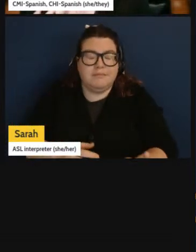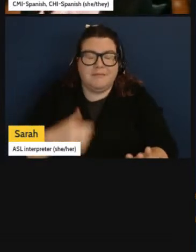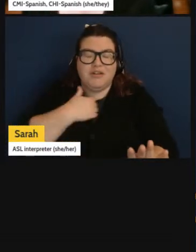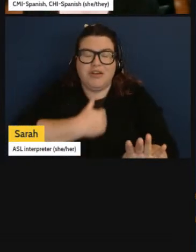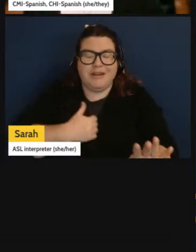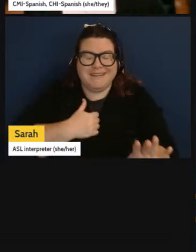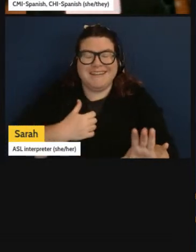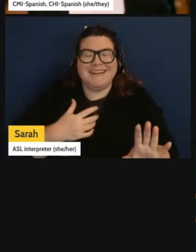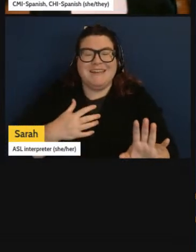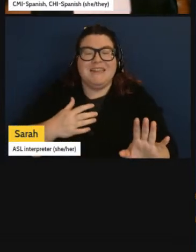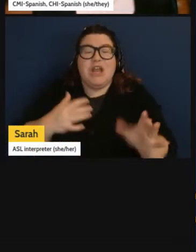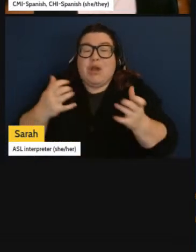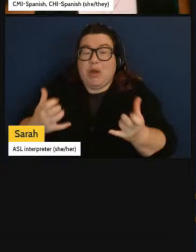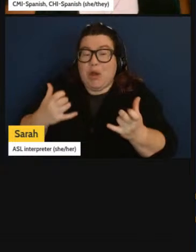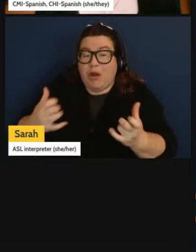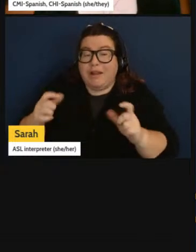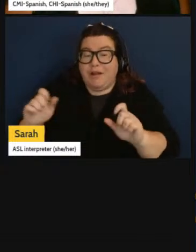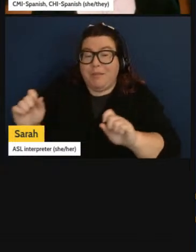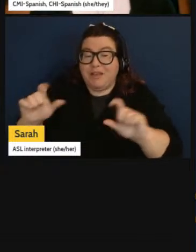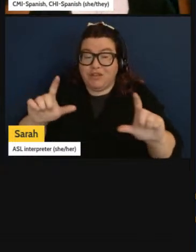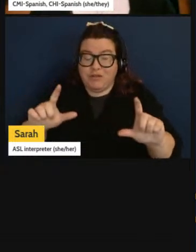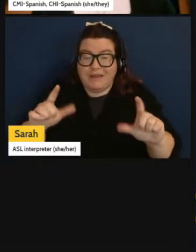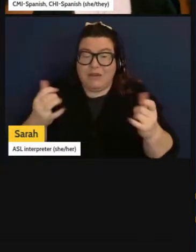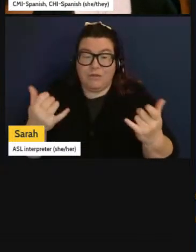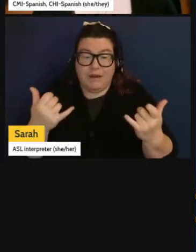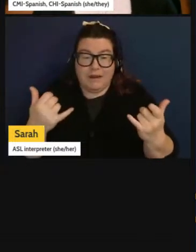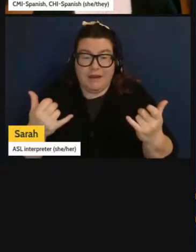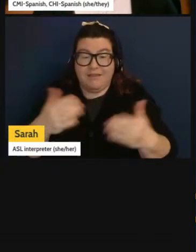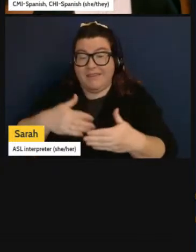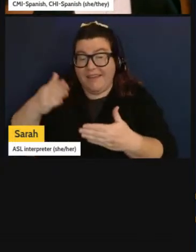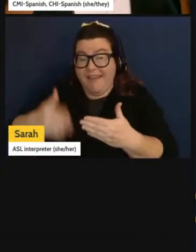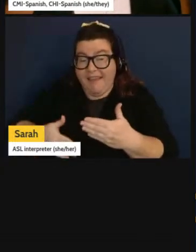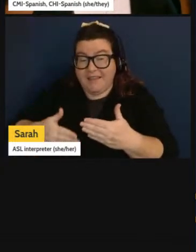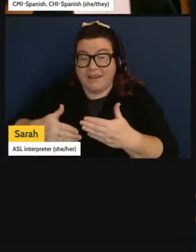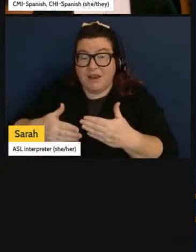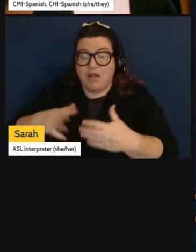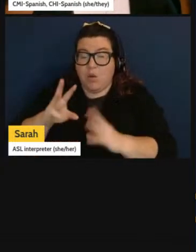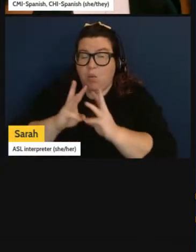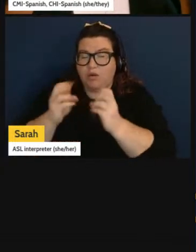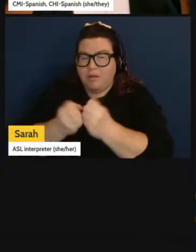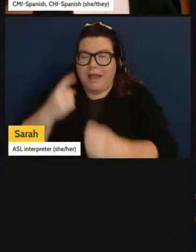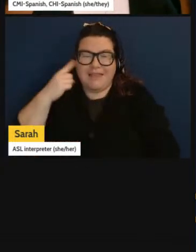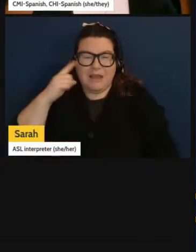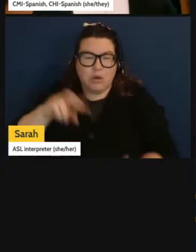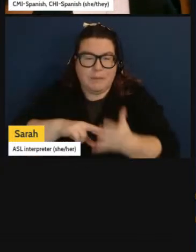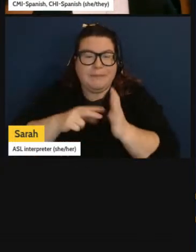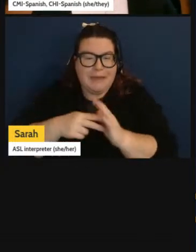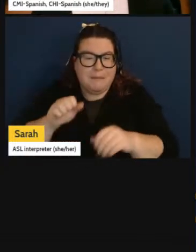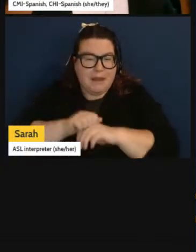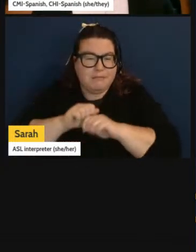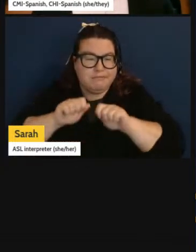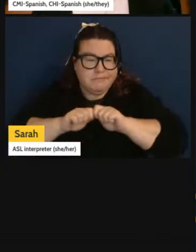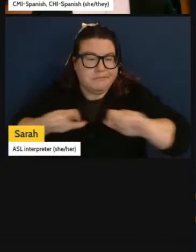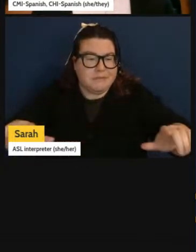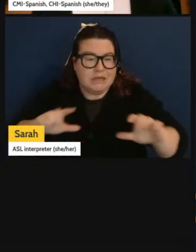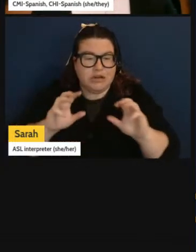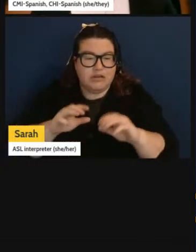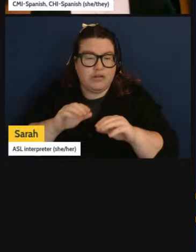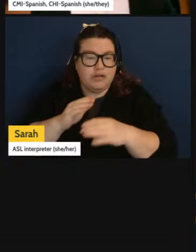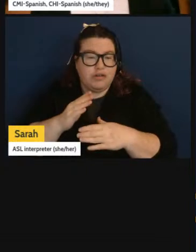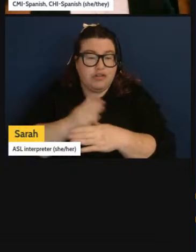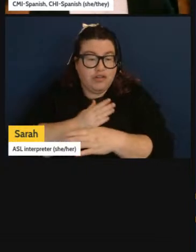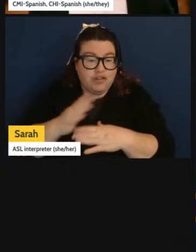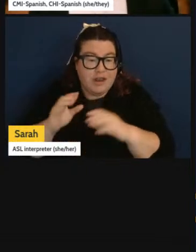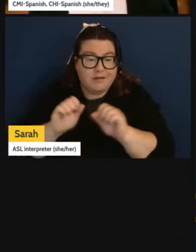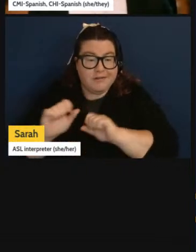I'm currently sharing it on my screen at the end of the workshop. I think that's your question. Will I share the slides with everyone? Yes,